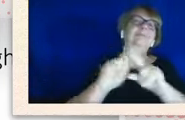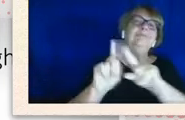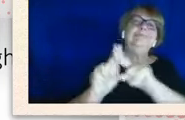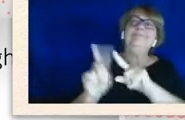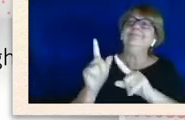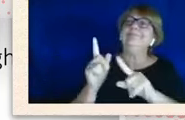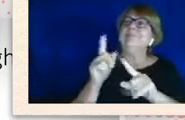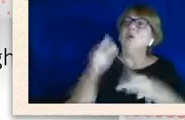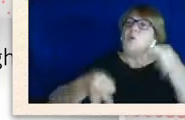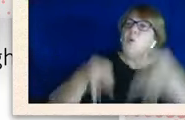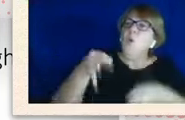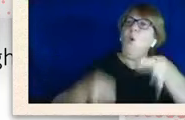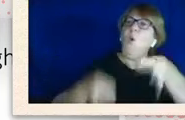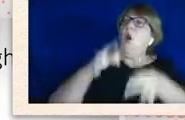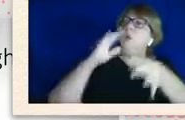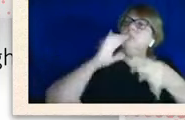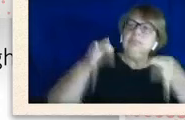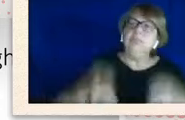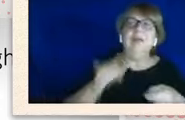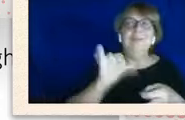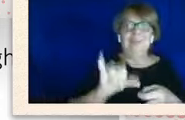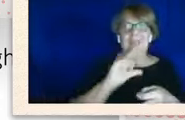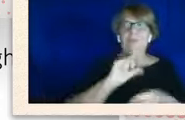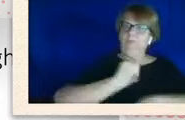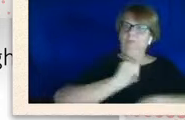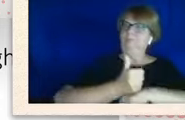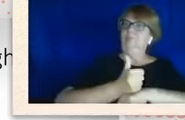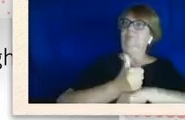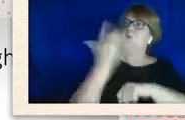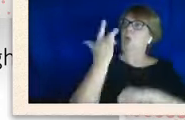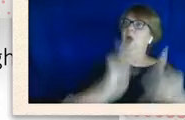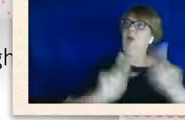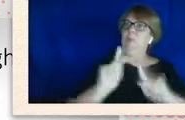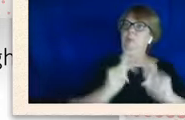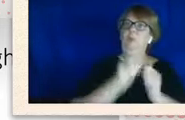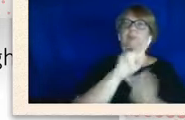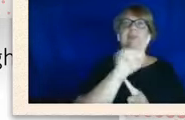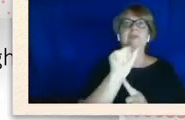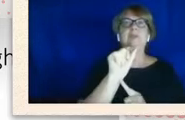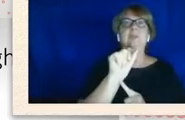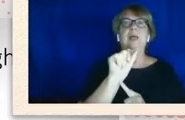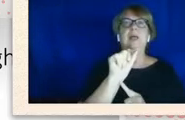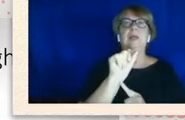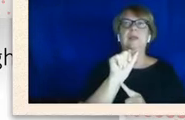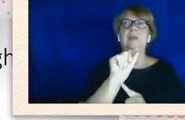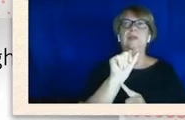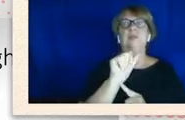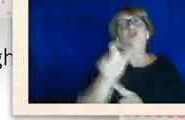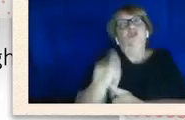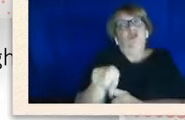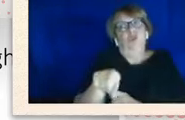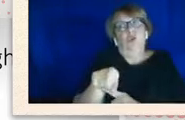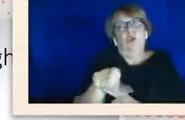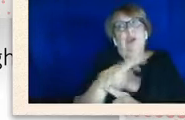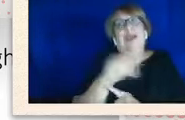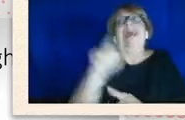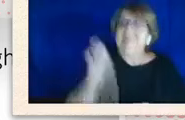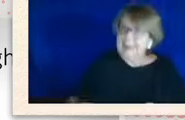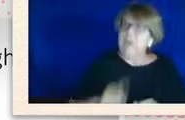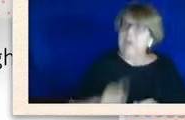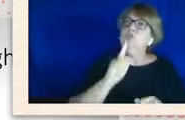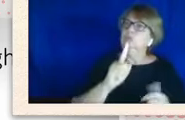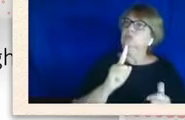sort of lay the landscape for why people with disabilities should and need to enjoy an